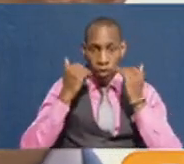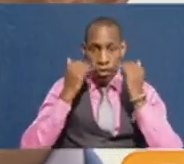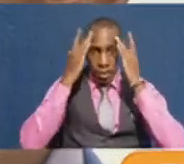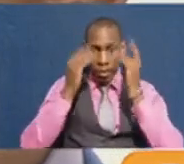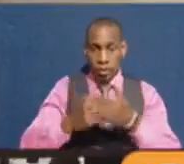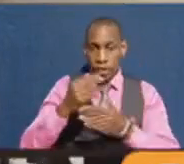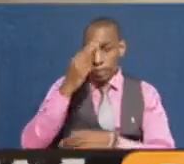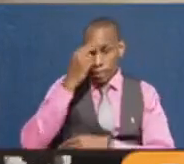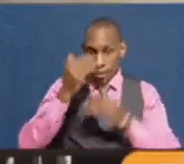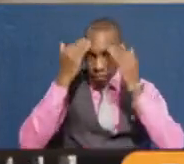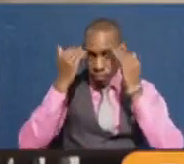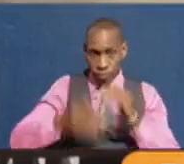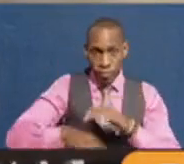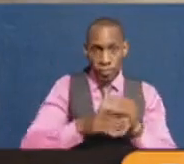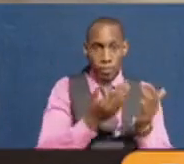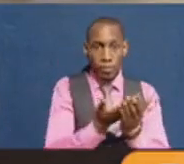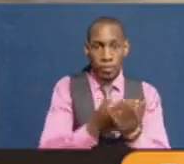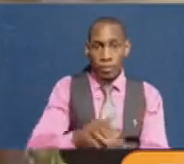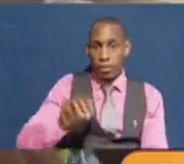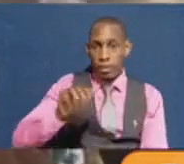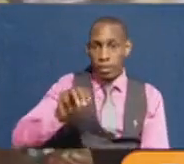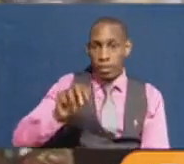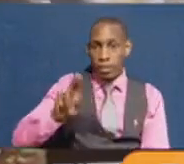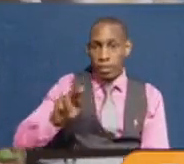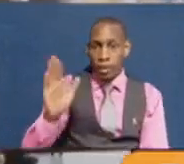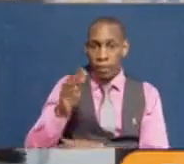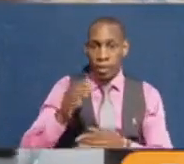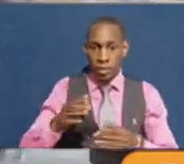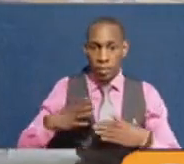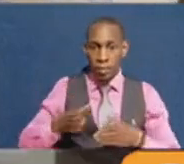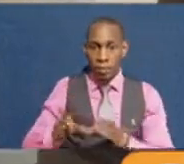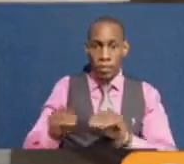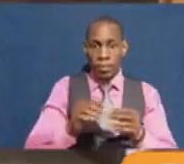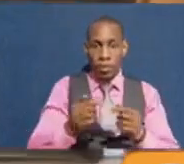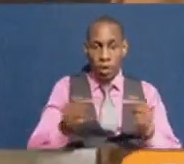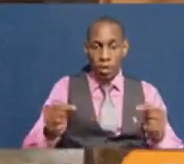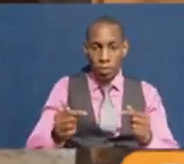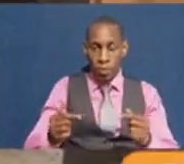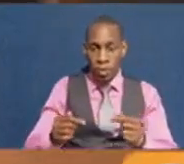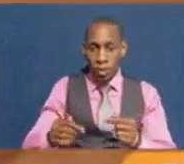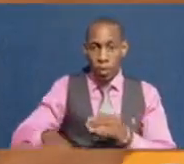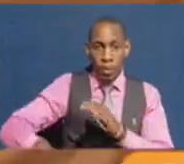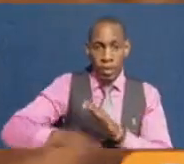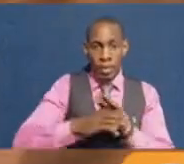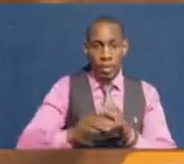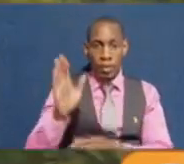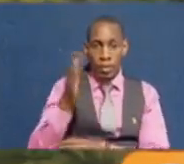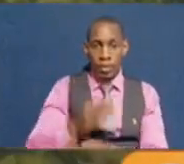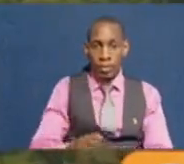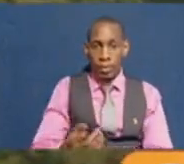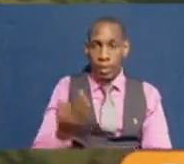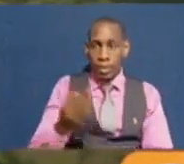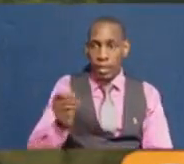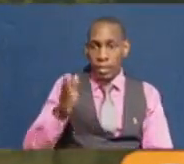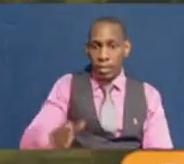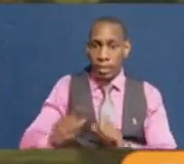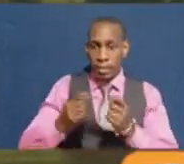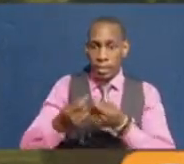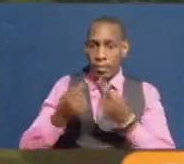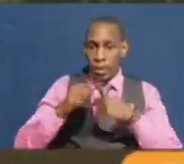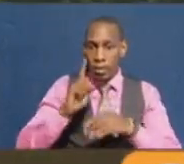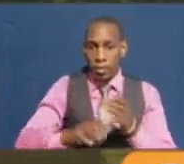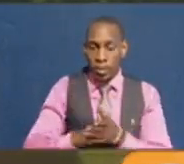court threw out a petition by the Mau Forest evictees challenging their removal from the forest. The three-judge bench also declared the